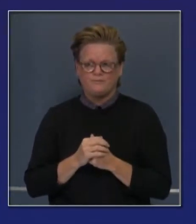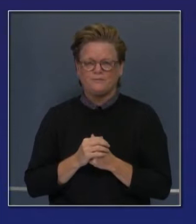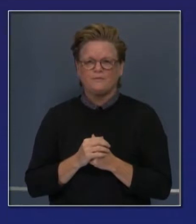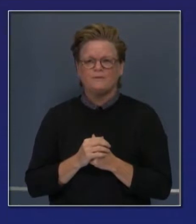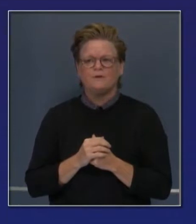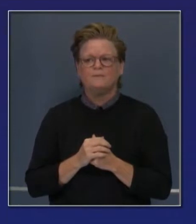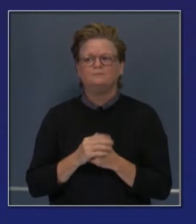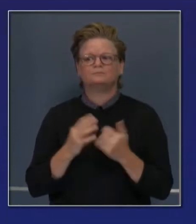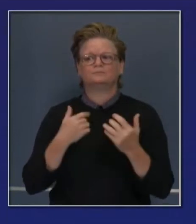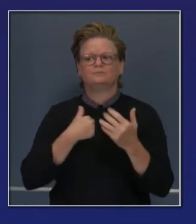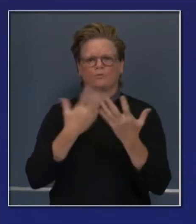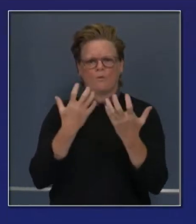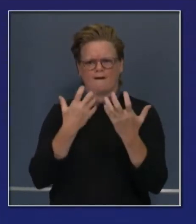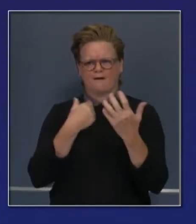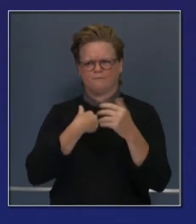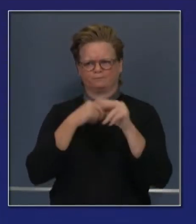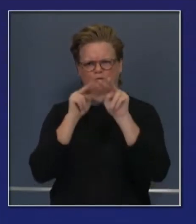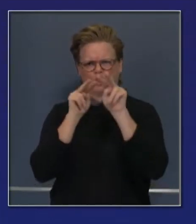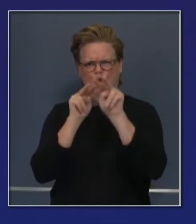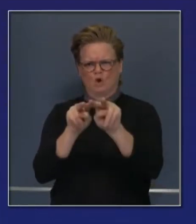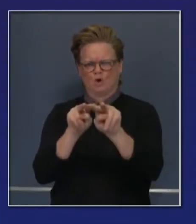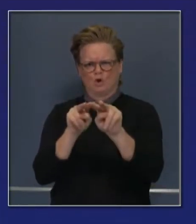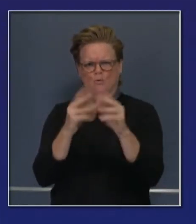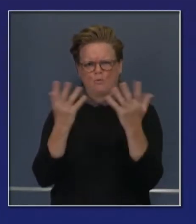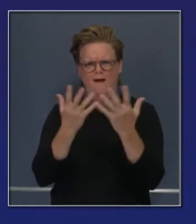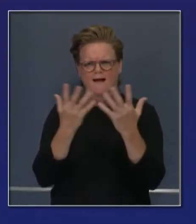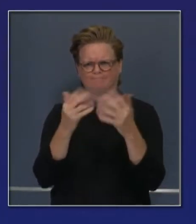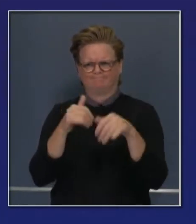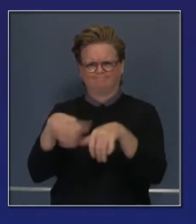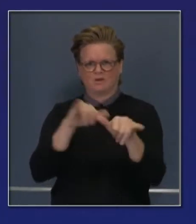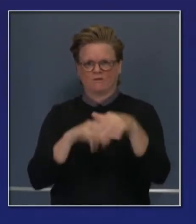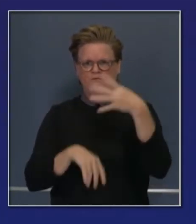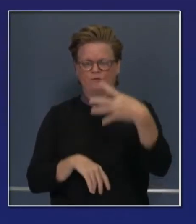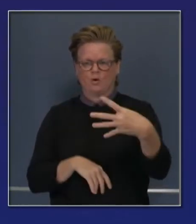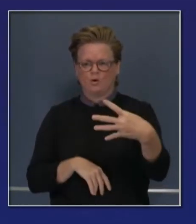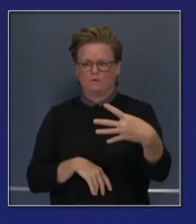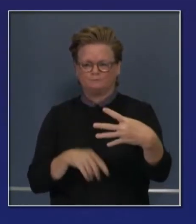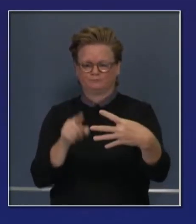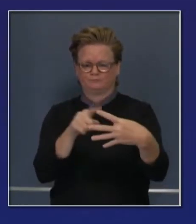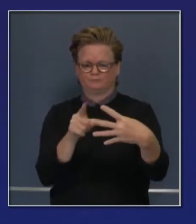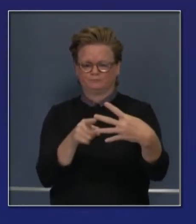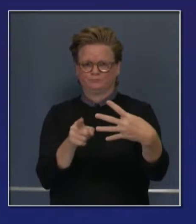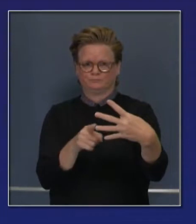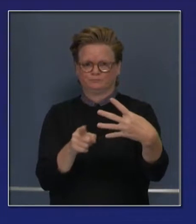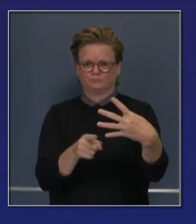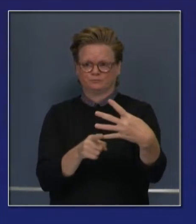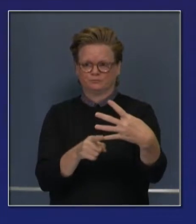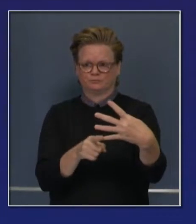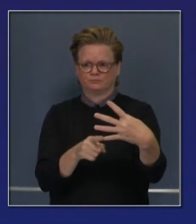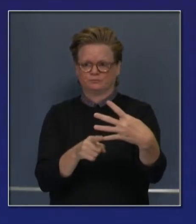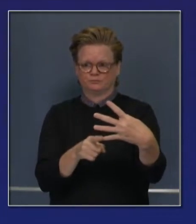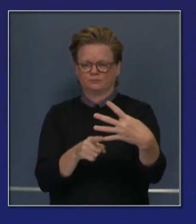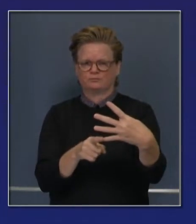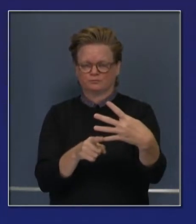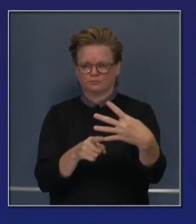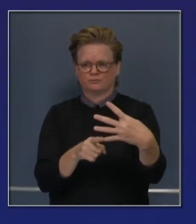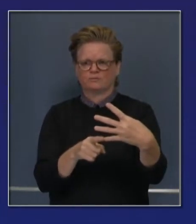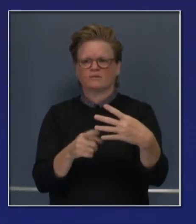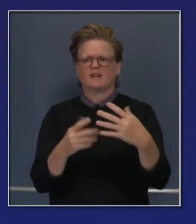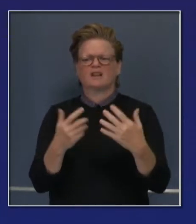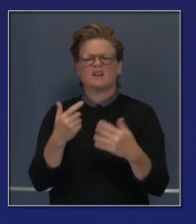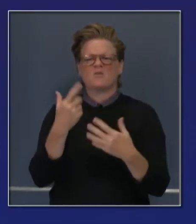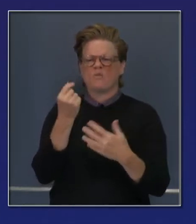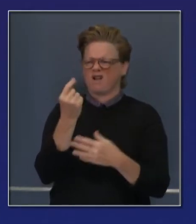uniform framework, one that provides 4 tiers. You'll be now hearing a lot about tiers, 4 tiers. There are